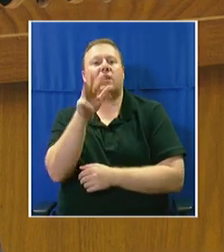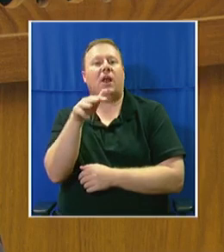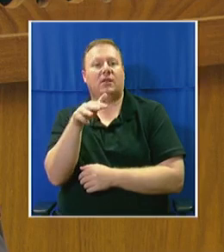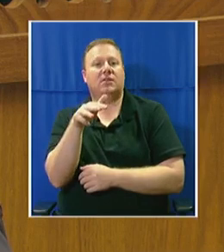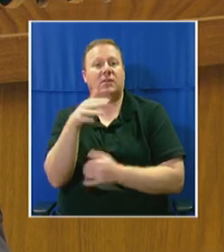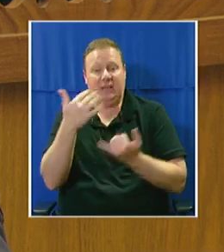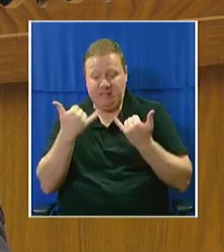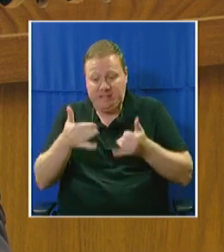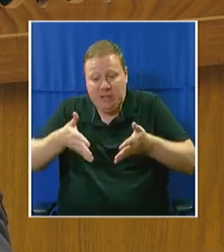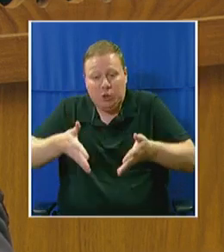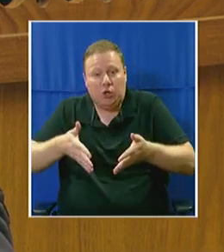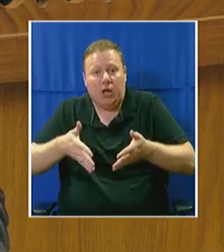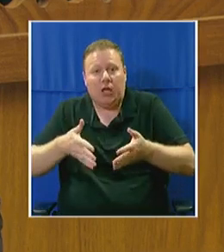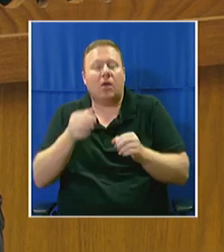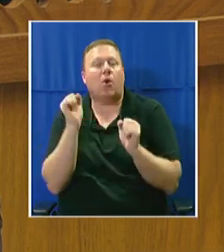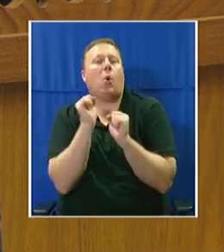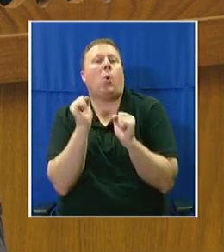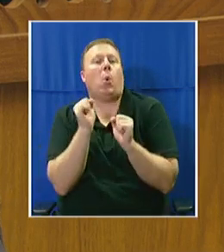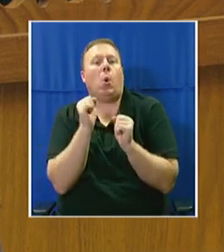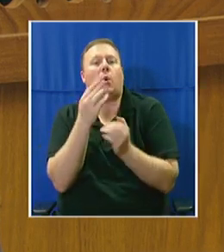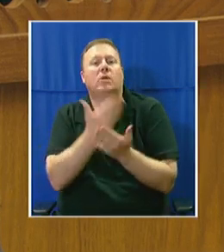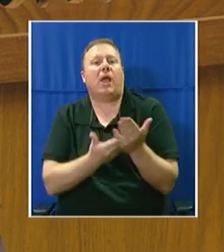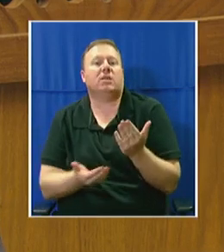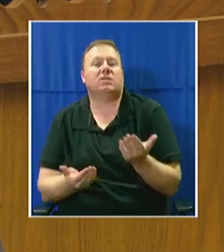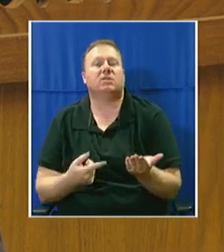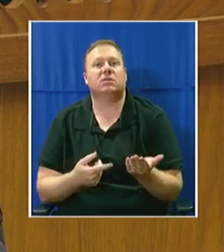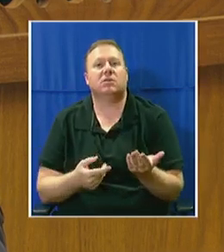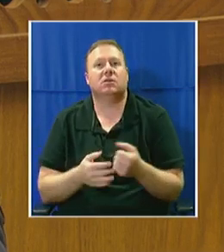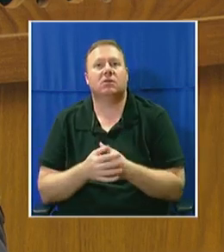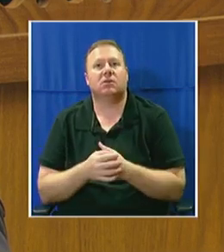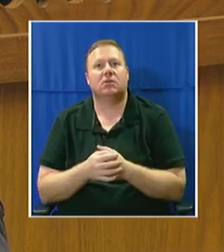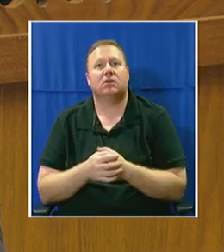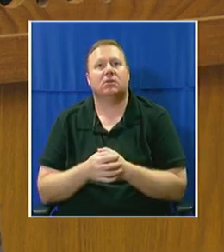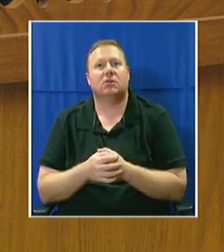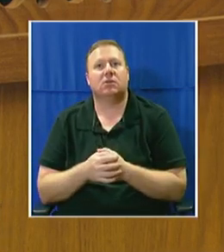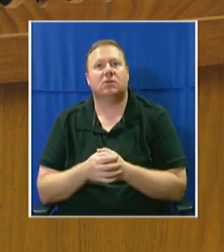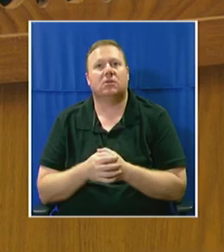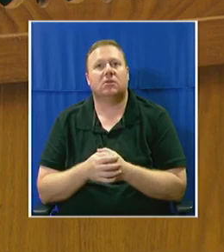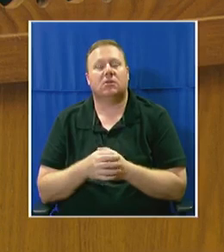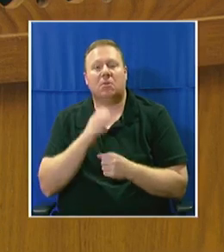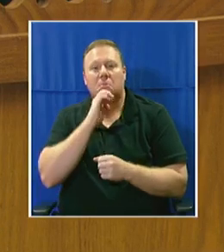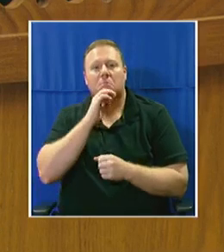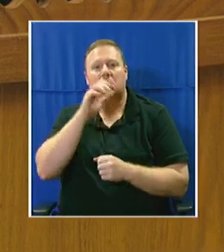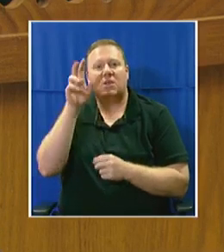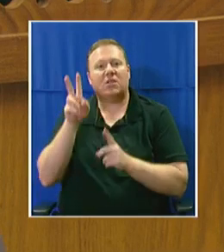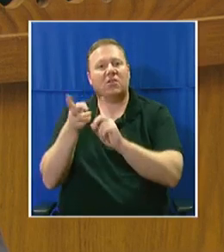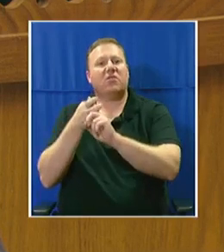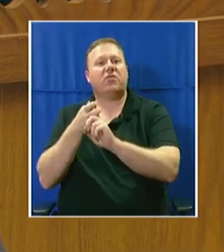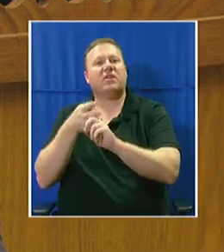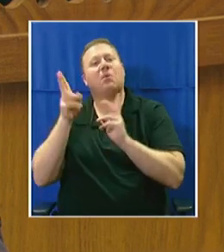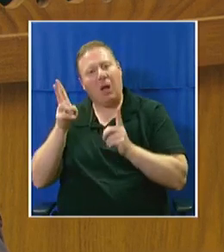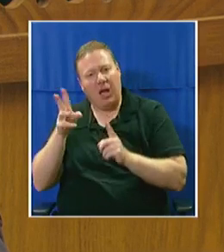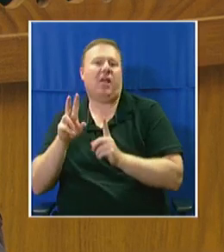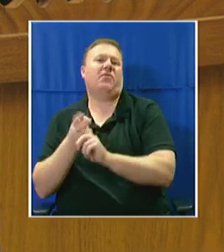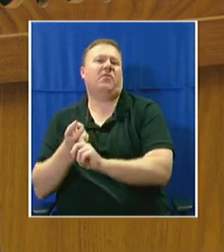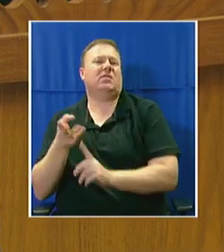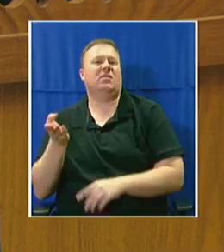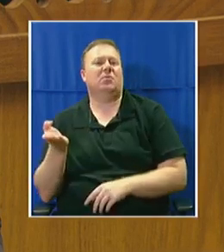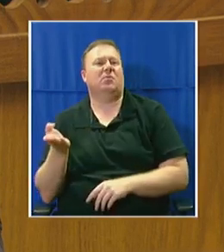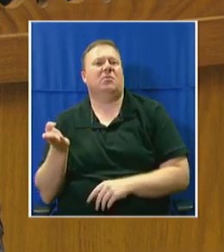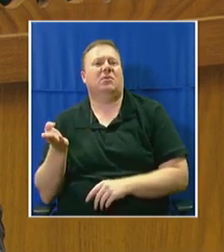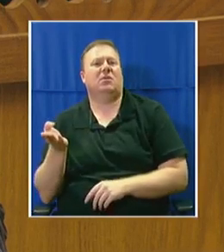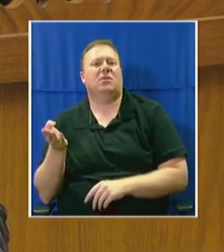an MP serving my constituency to inquire on the investigation and nothing has happened since then the crime